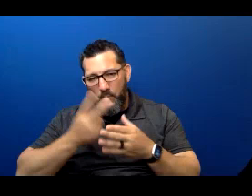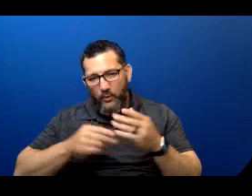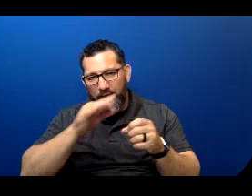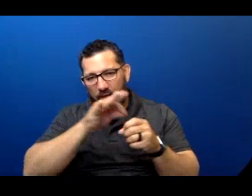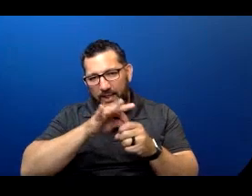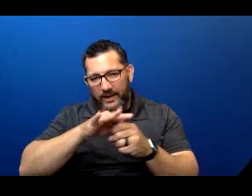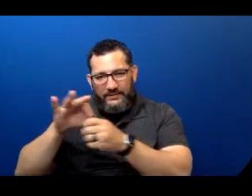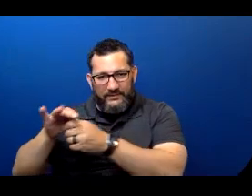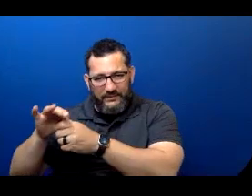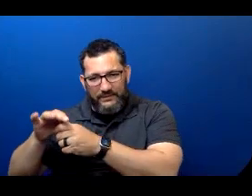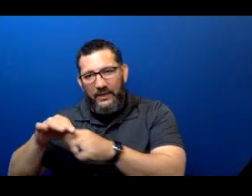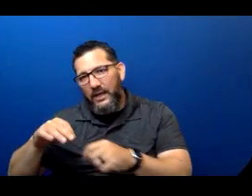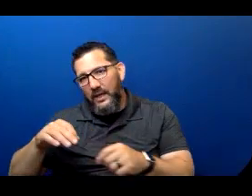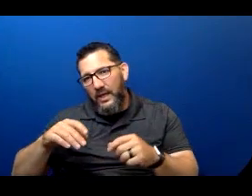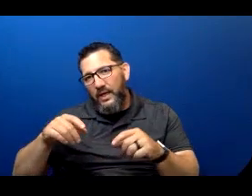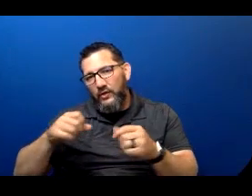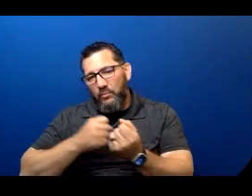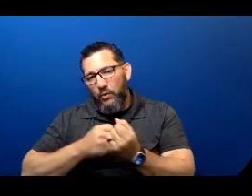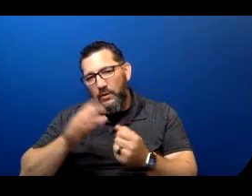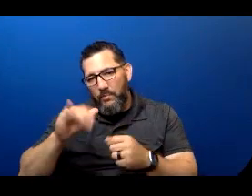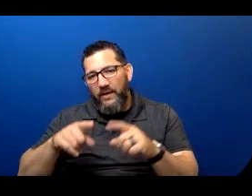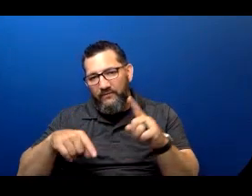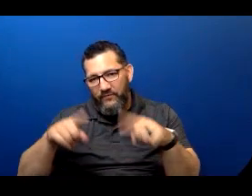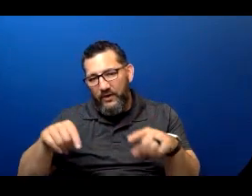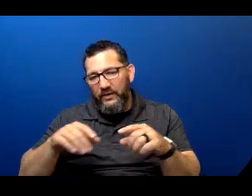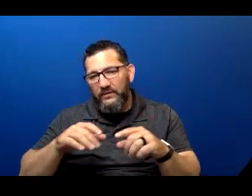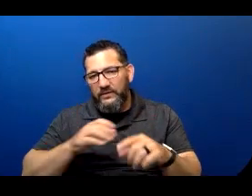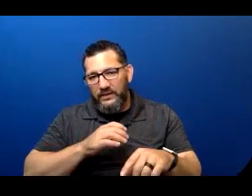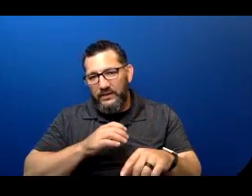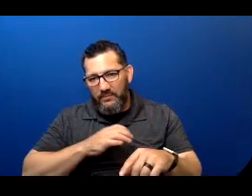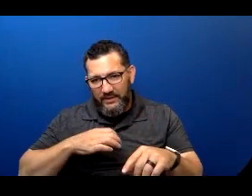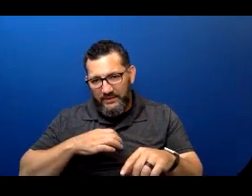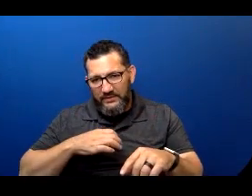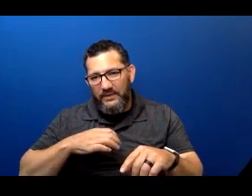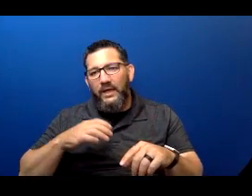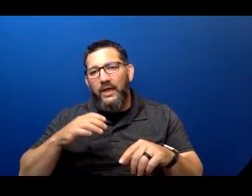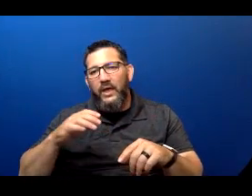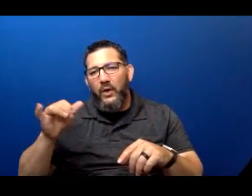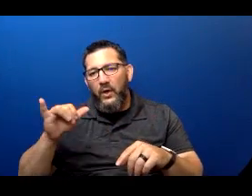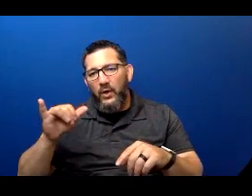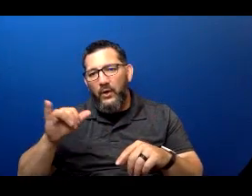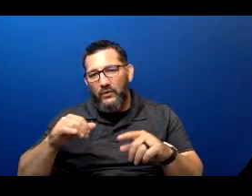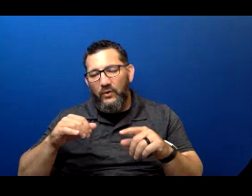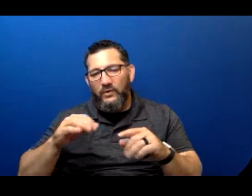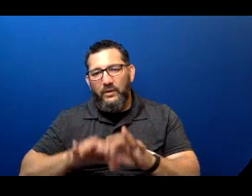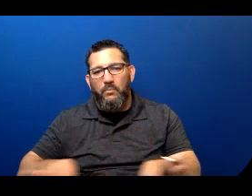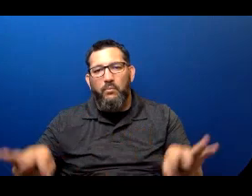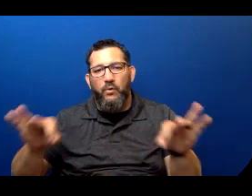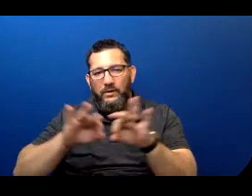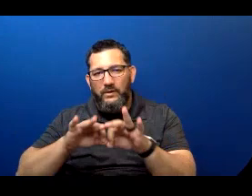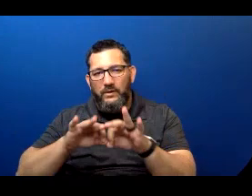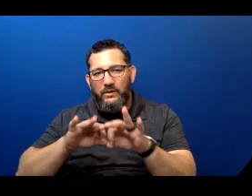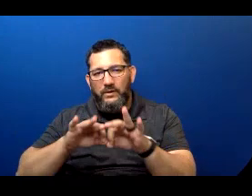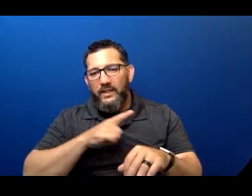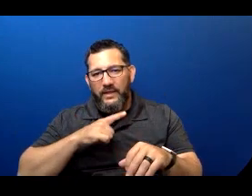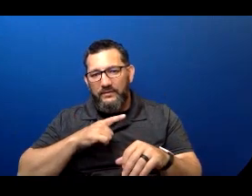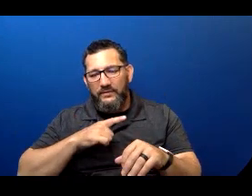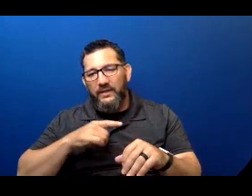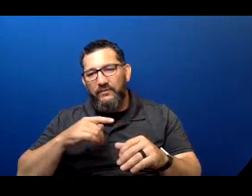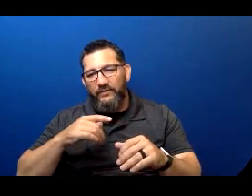And both of these are supported by various committees, and also the very important Legislative Council